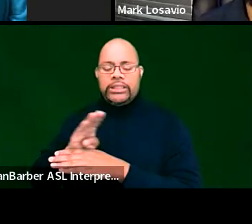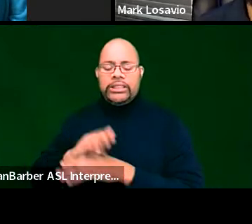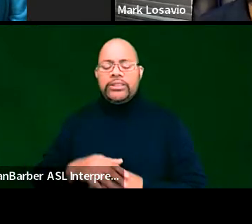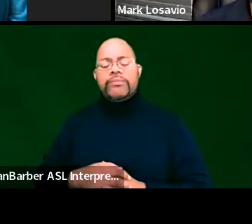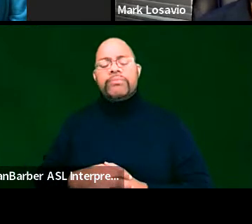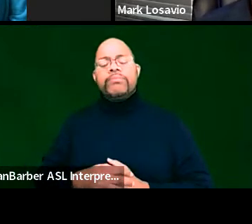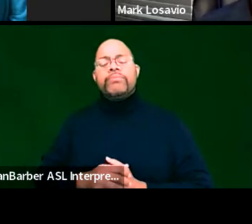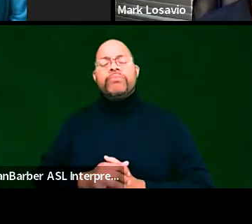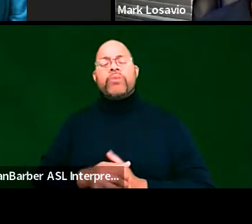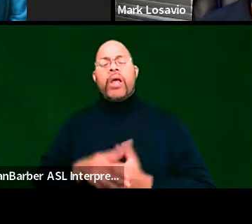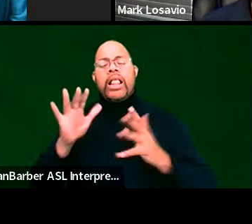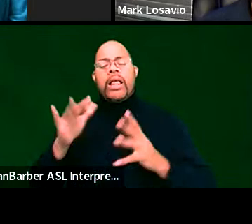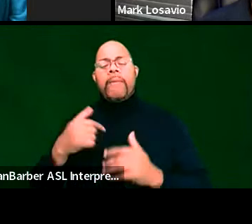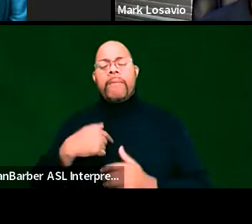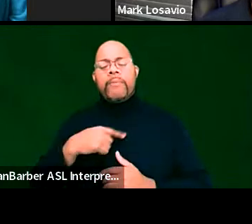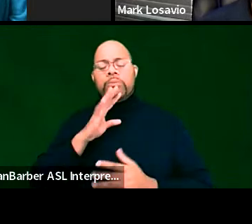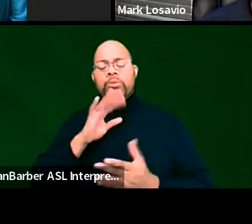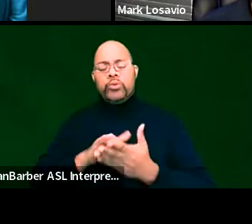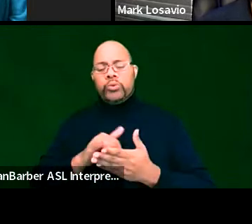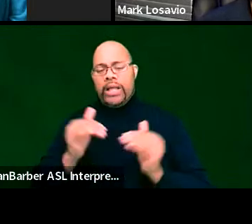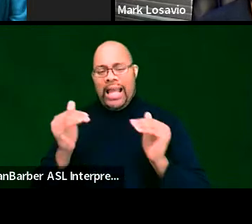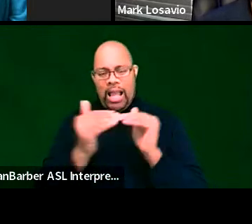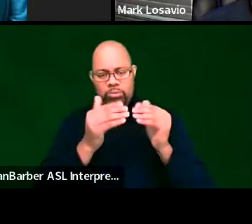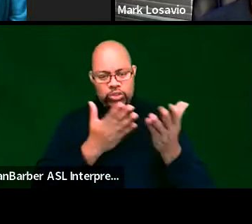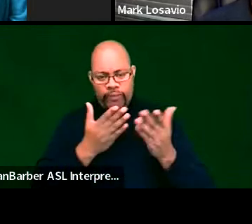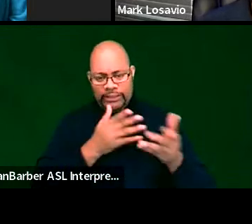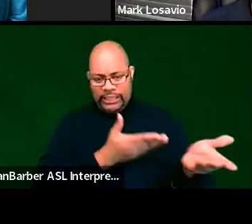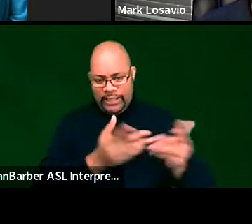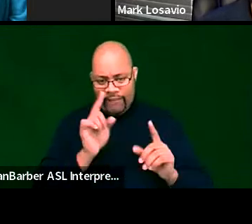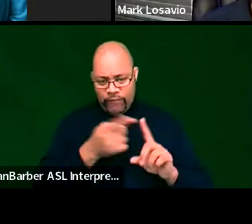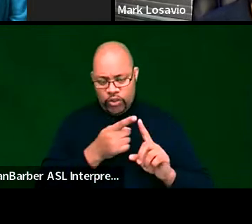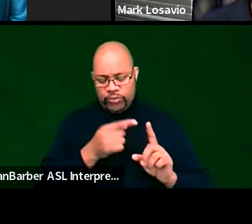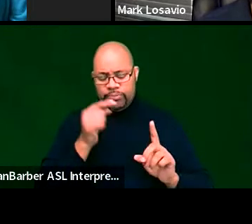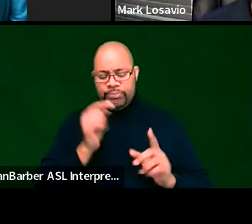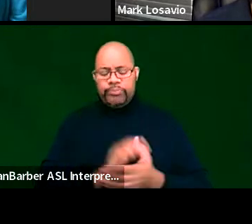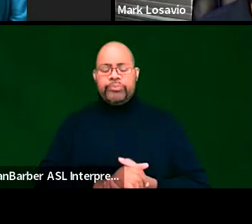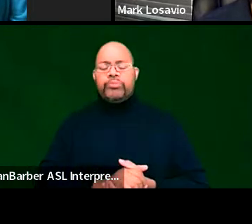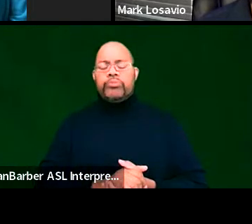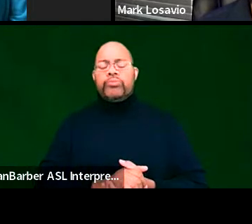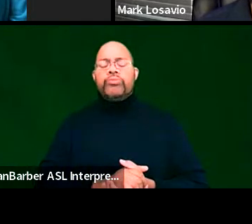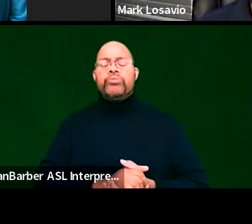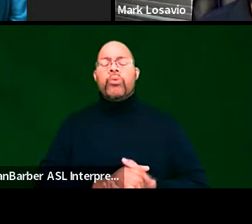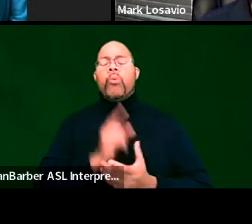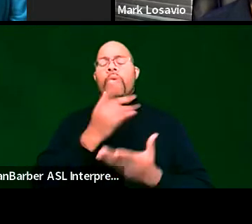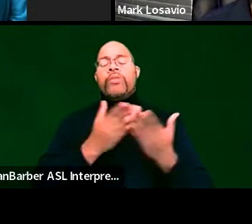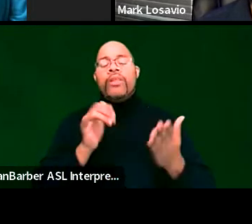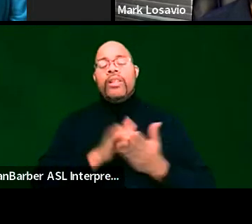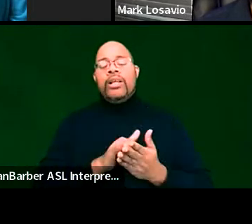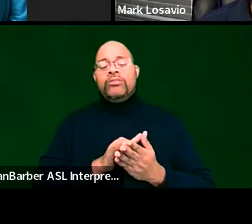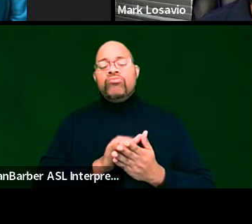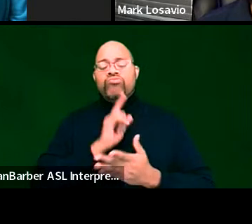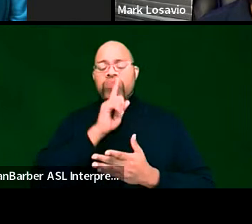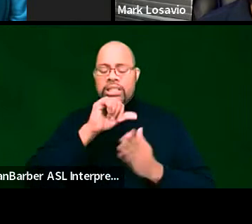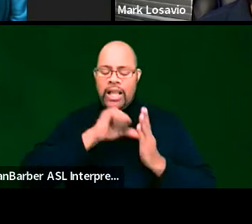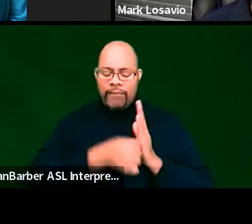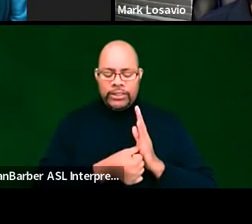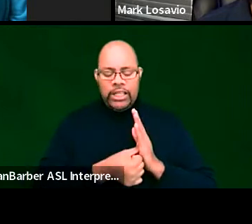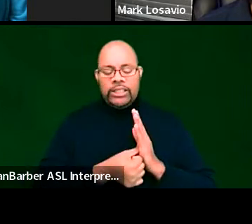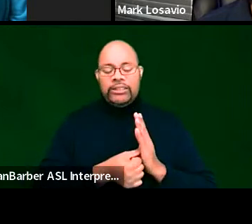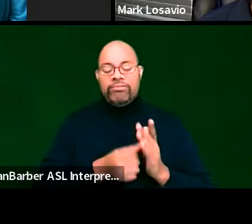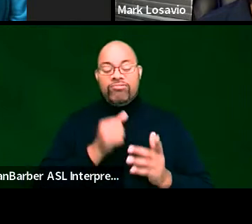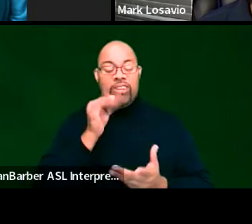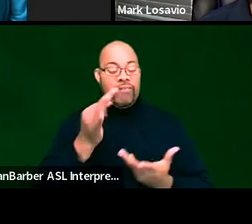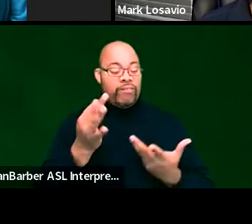And so I'll speak to the equitable service delivery one. One thing that has been emphasized, whether